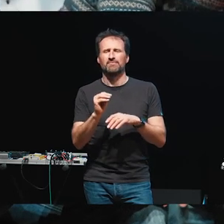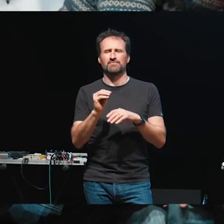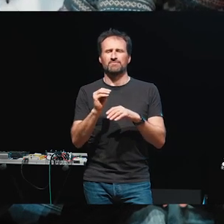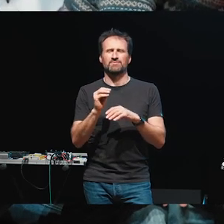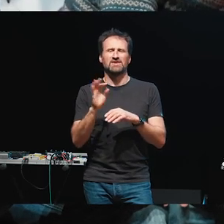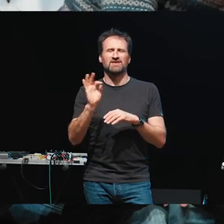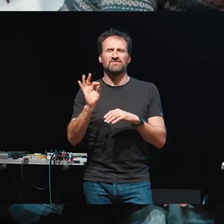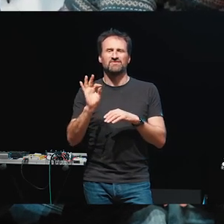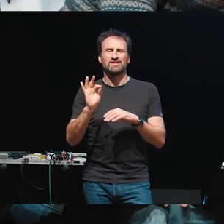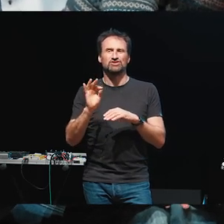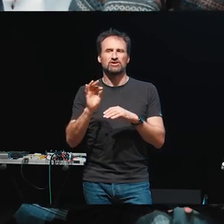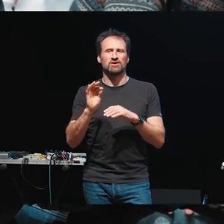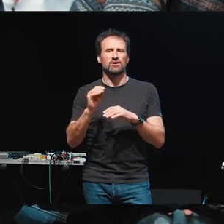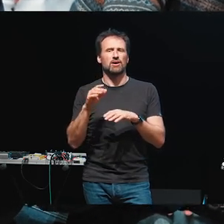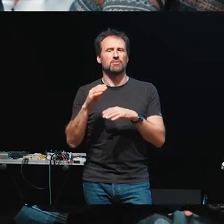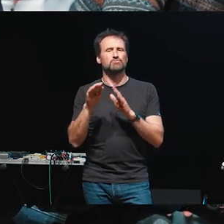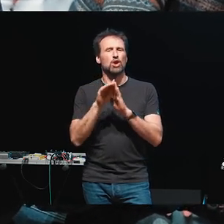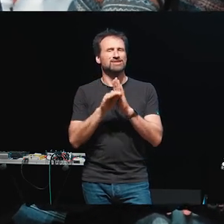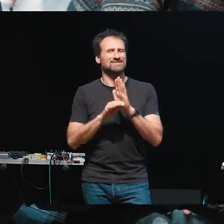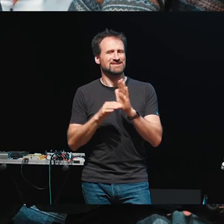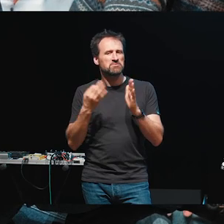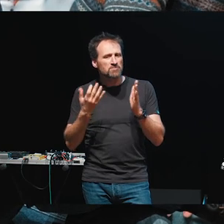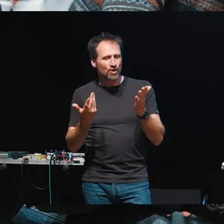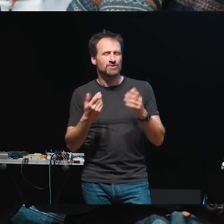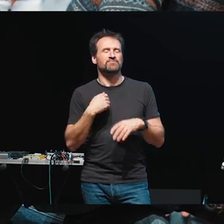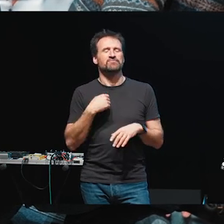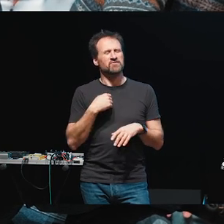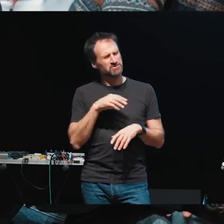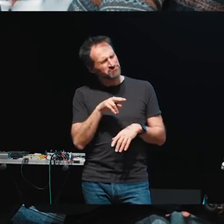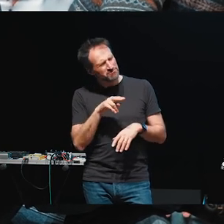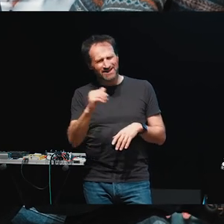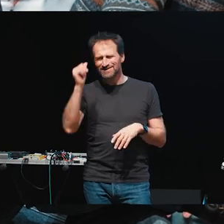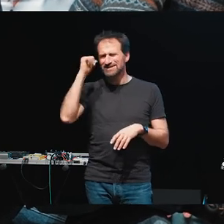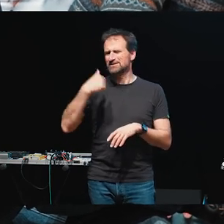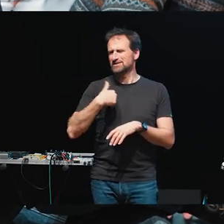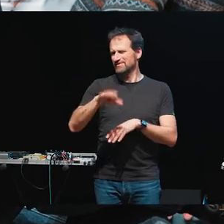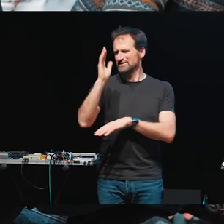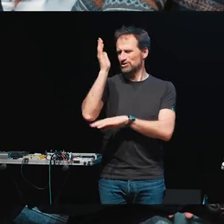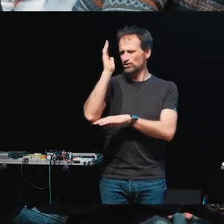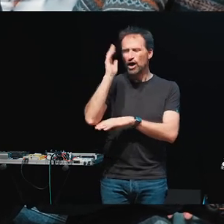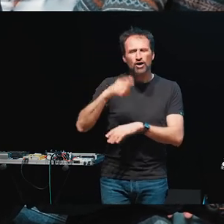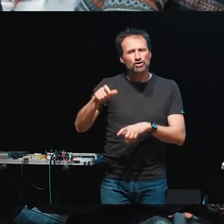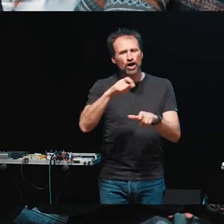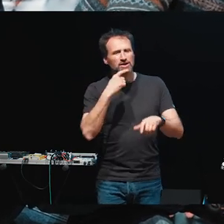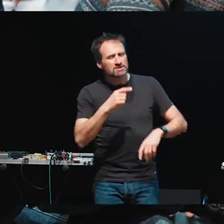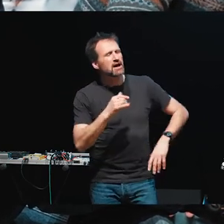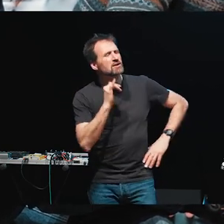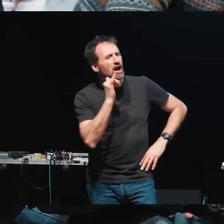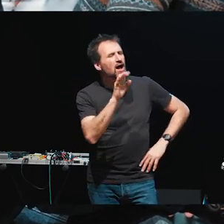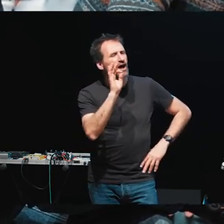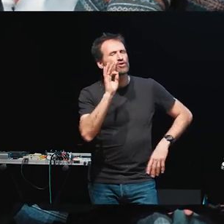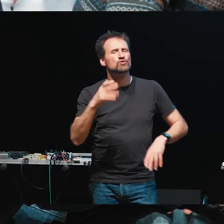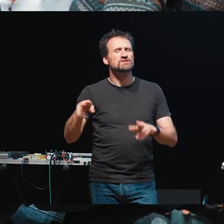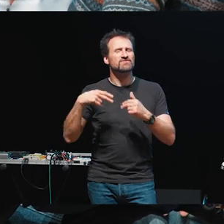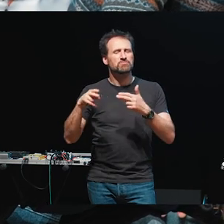not known, as I learned yesterday after I gave my talk. A lot of people are like, oh, I didn't know this. And I was like, oh, that's interesting. That's a good feedback that I can bring back to